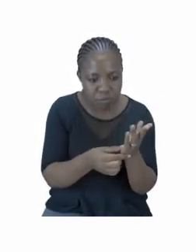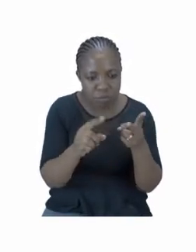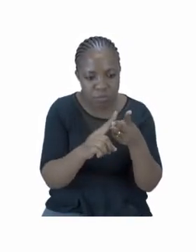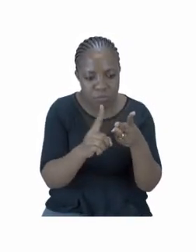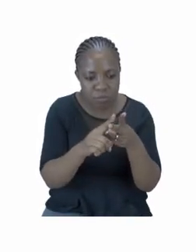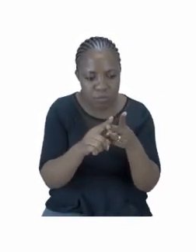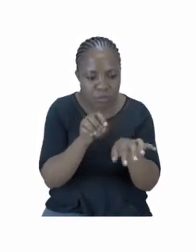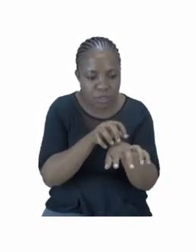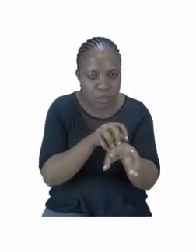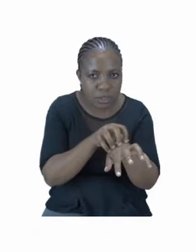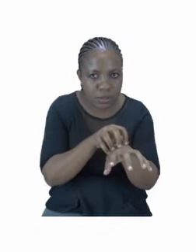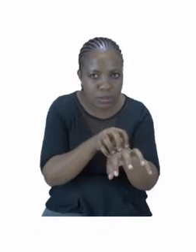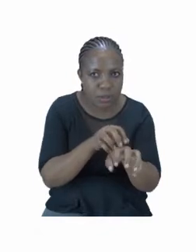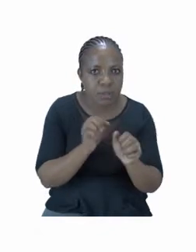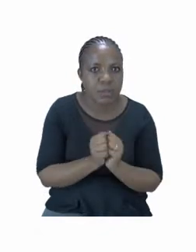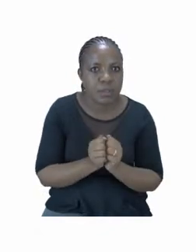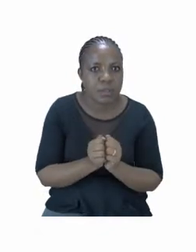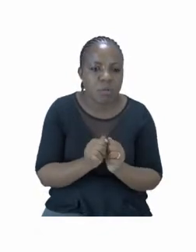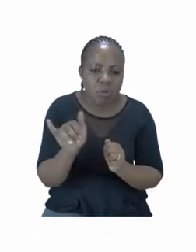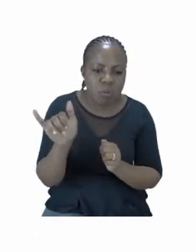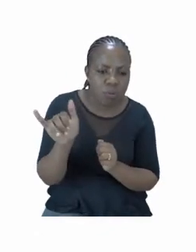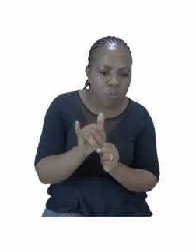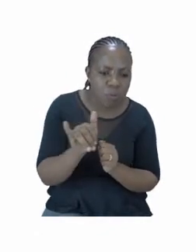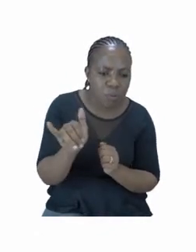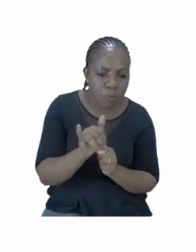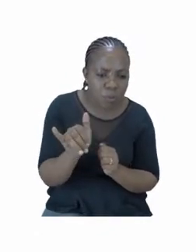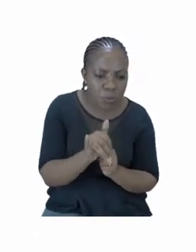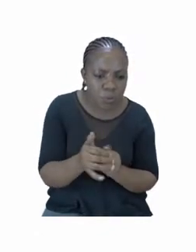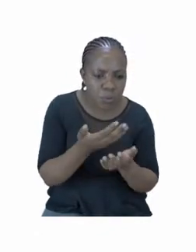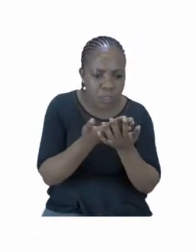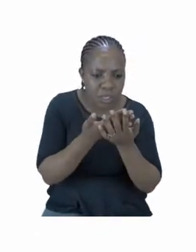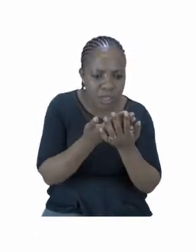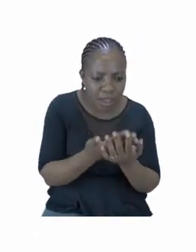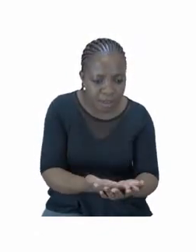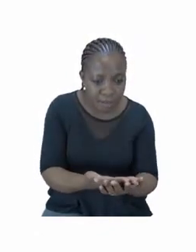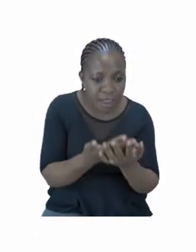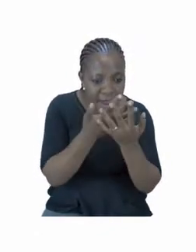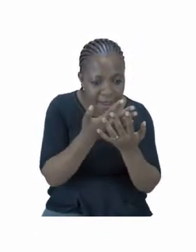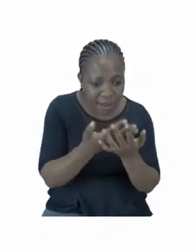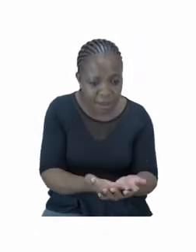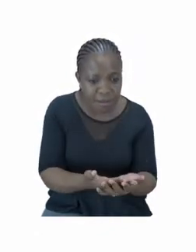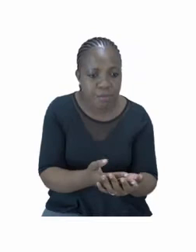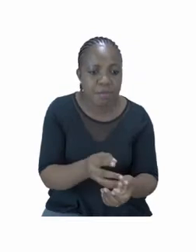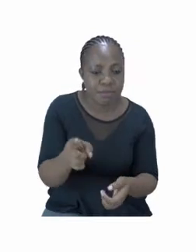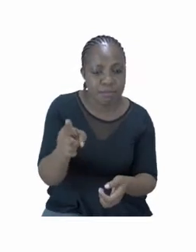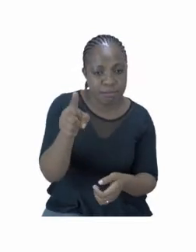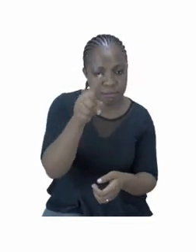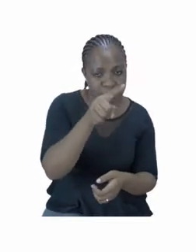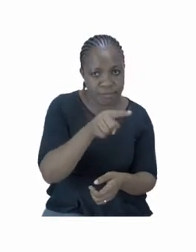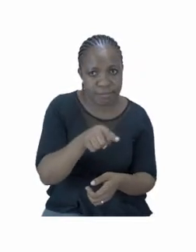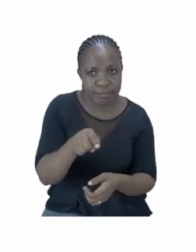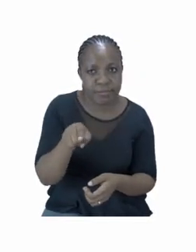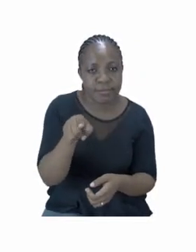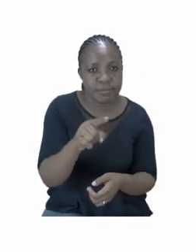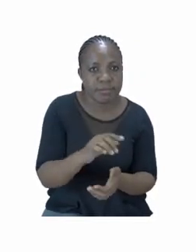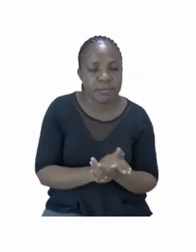it tells us that when we find the heavy one, we need to circle it. So which one is heavy? Is